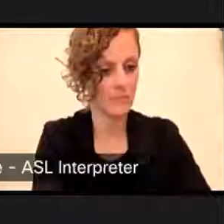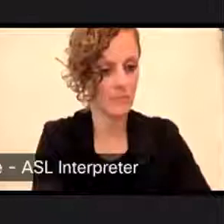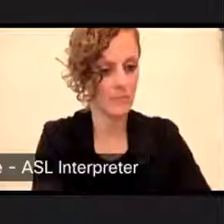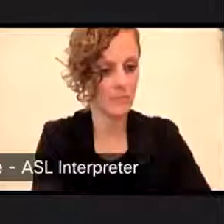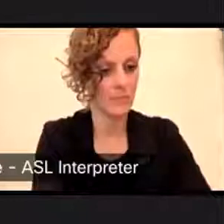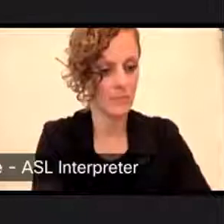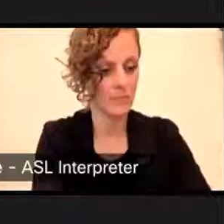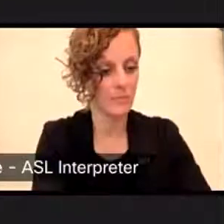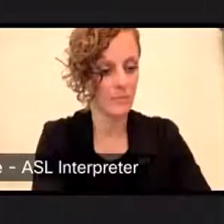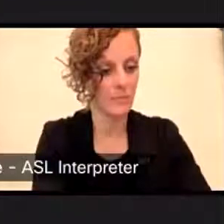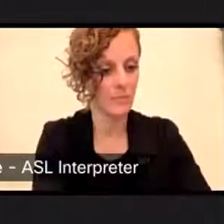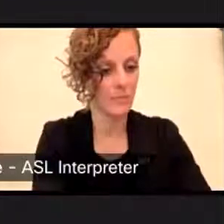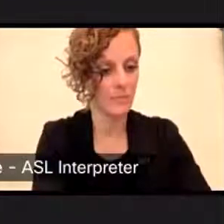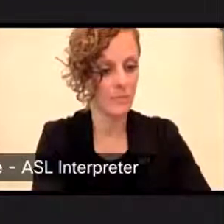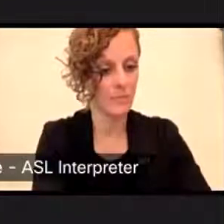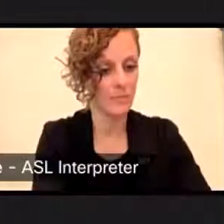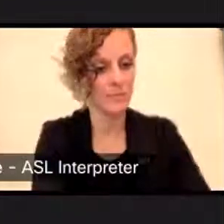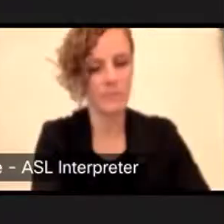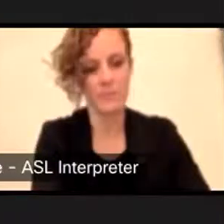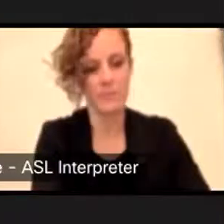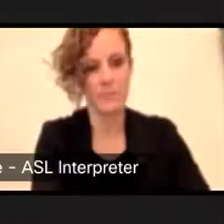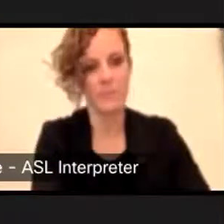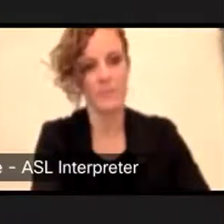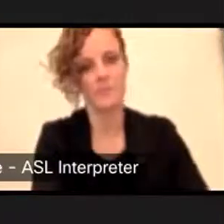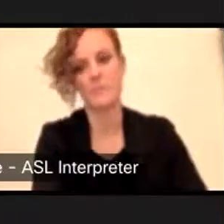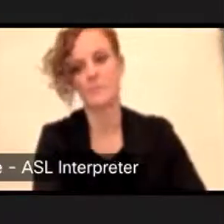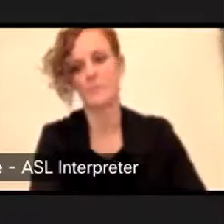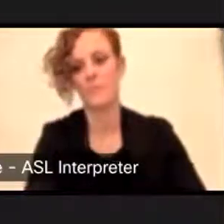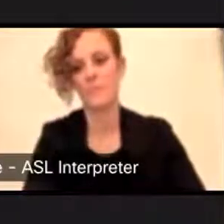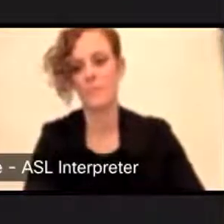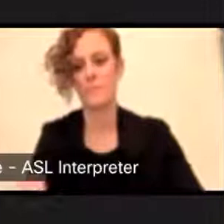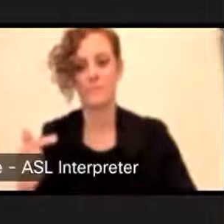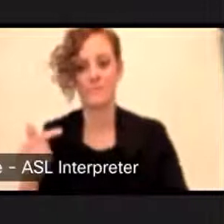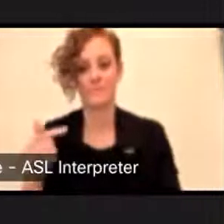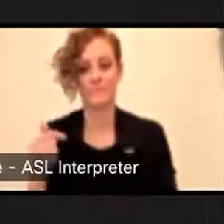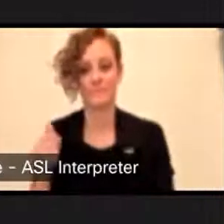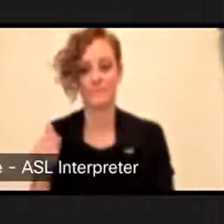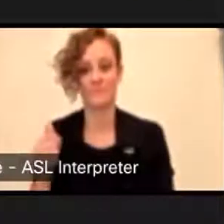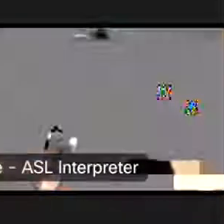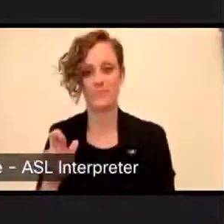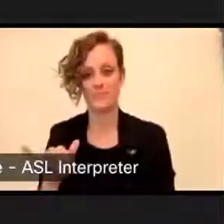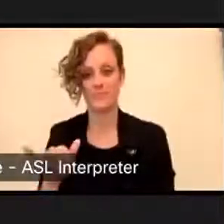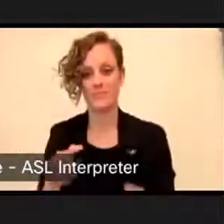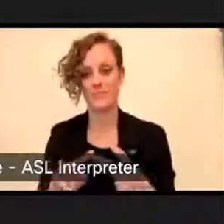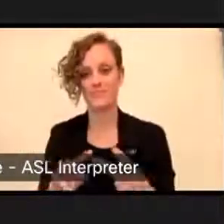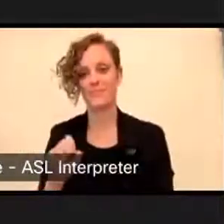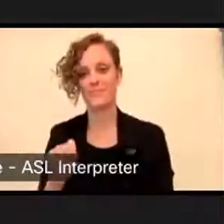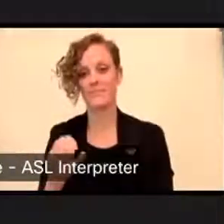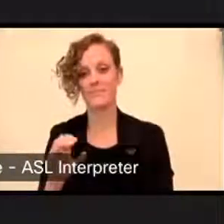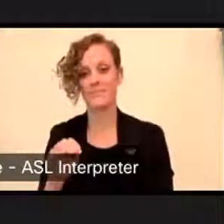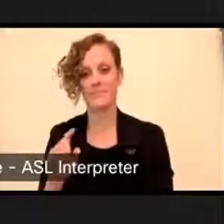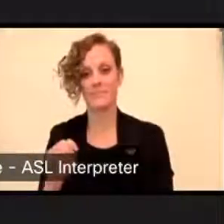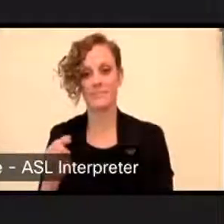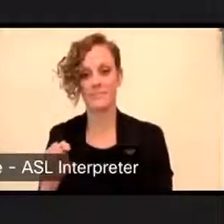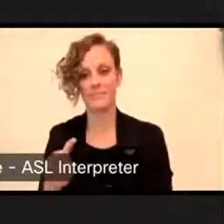And I see we have Gary and Scott from Community Services just popped on. And I see Hewitt, our disaster preparedness coordinator. Hi, Hewitt. Happy